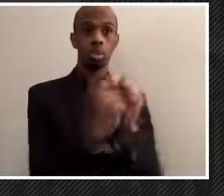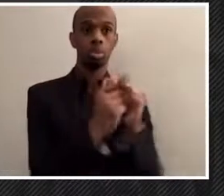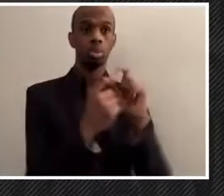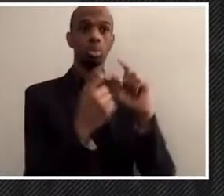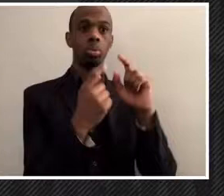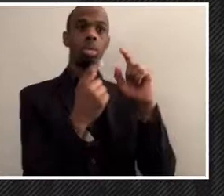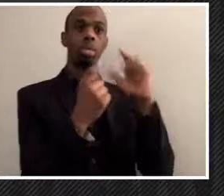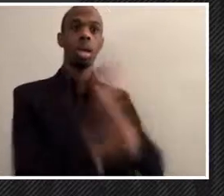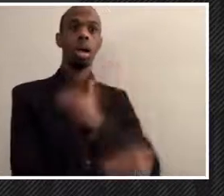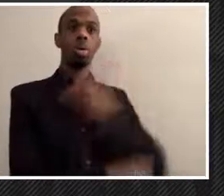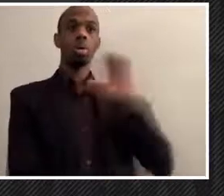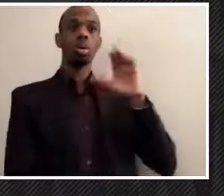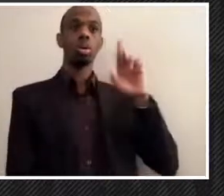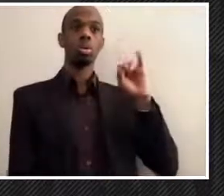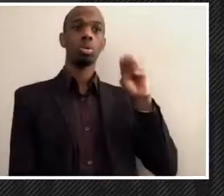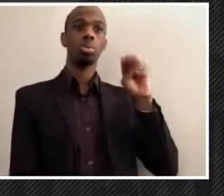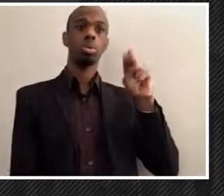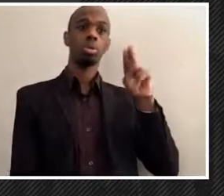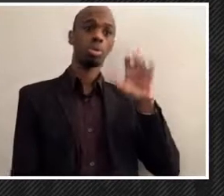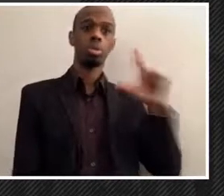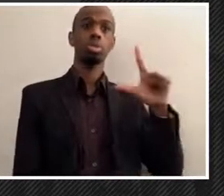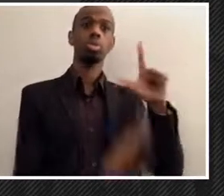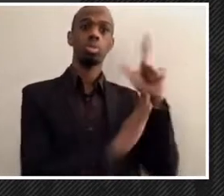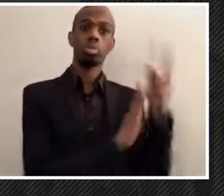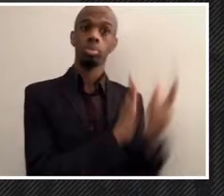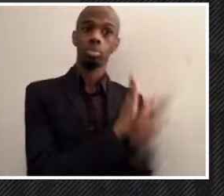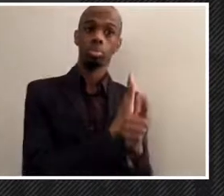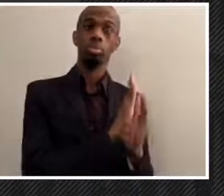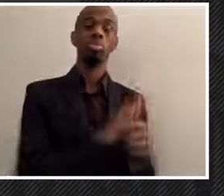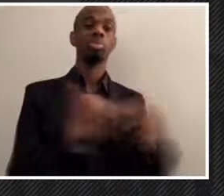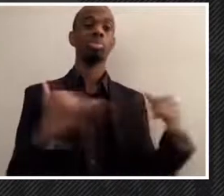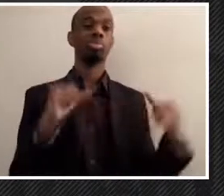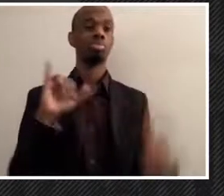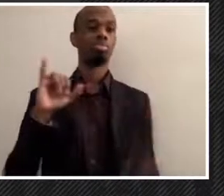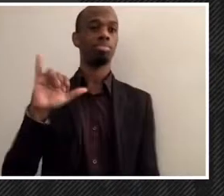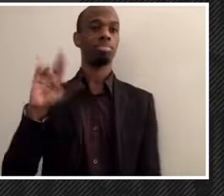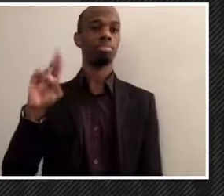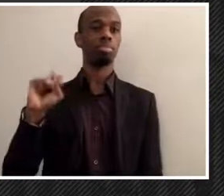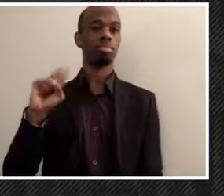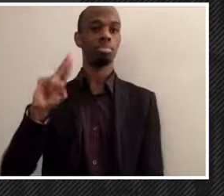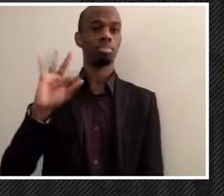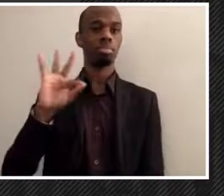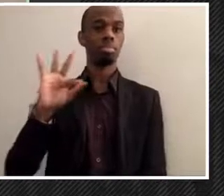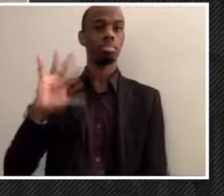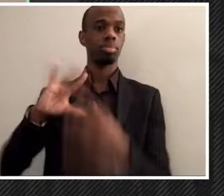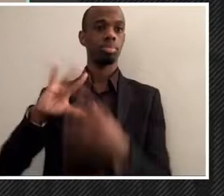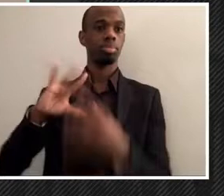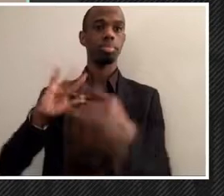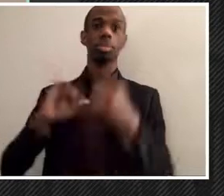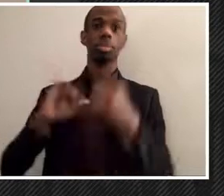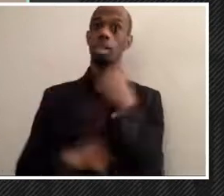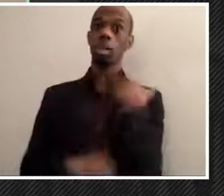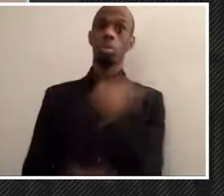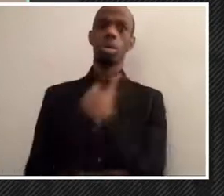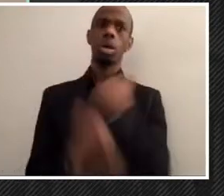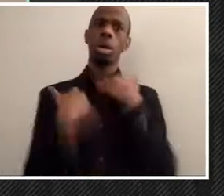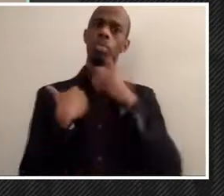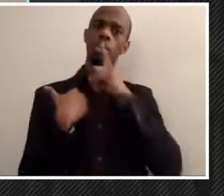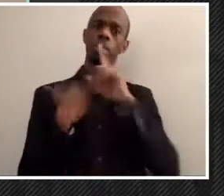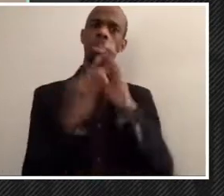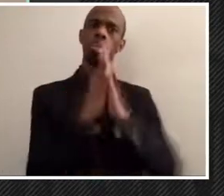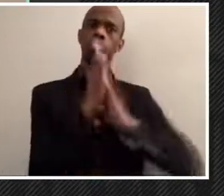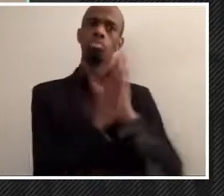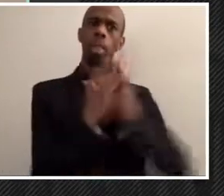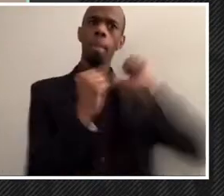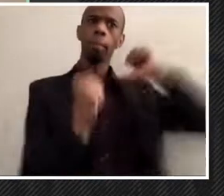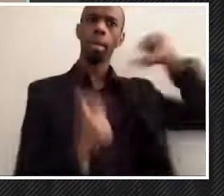Yusuf, what about you? Yeah, I mean, we have a really ambitious agenda, and it's important for us to be ambitious because the problems